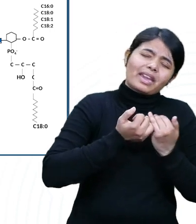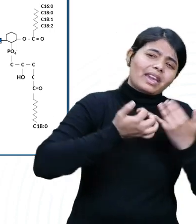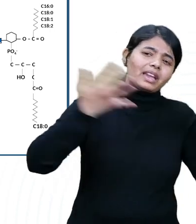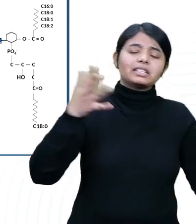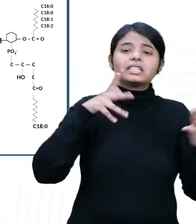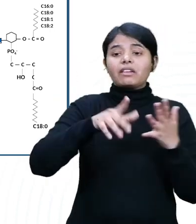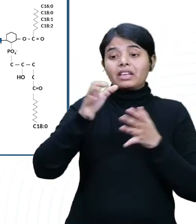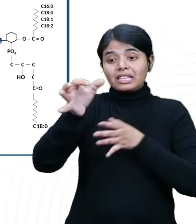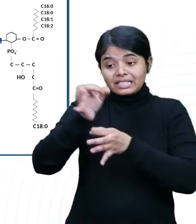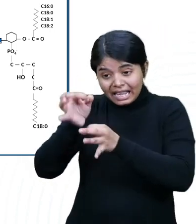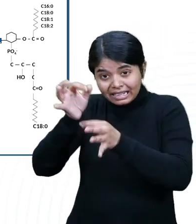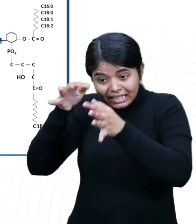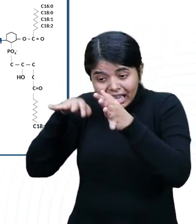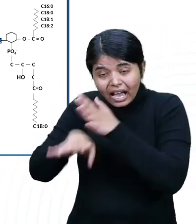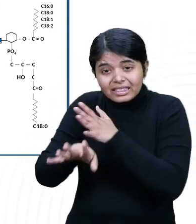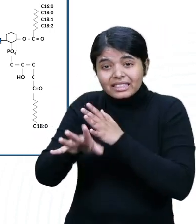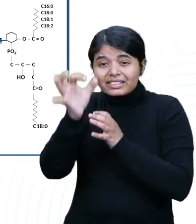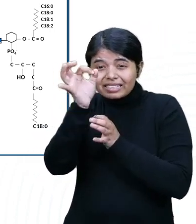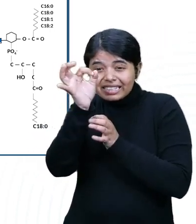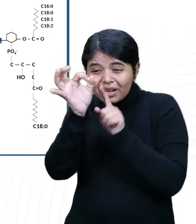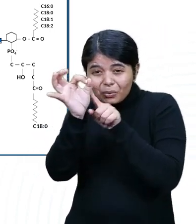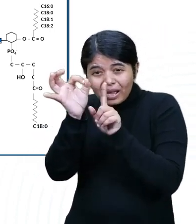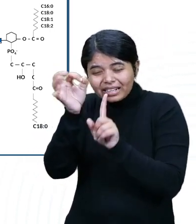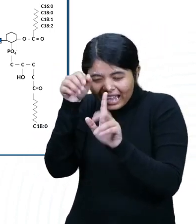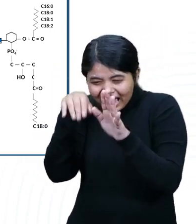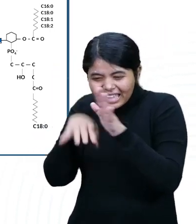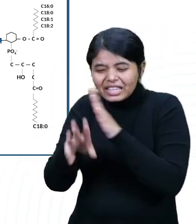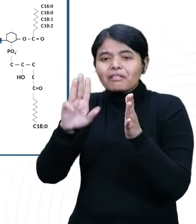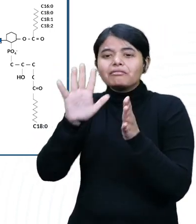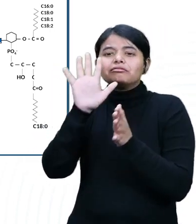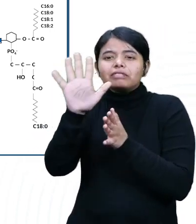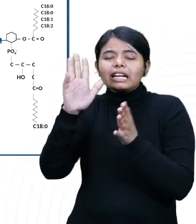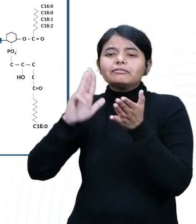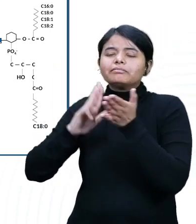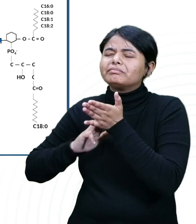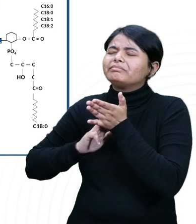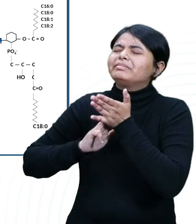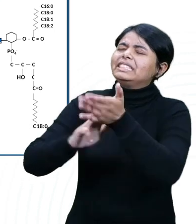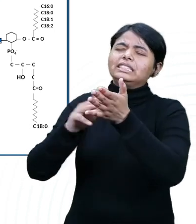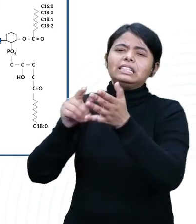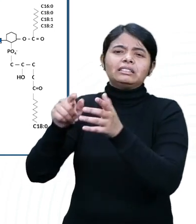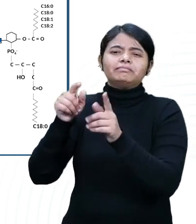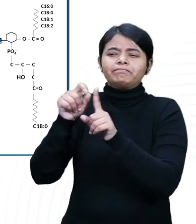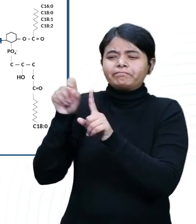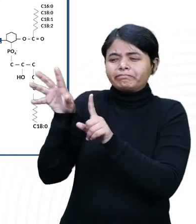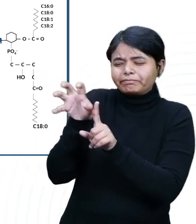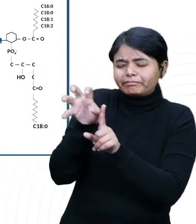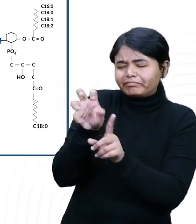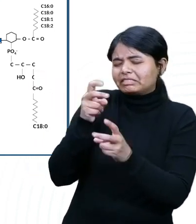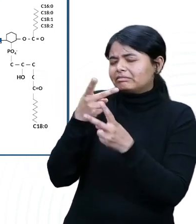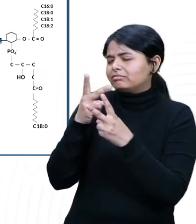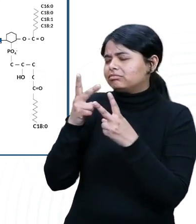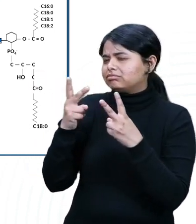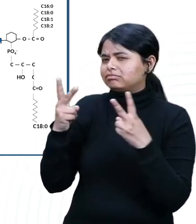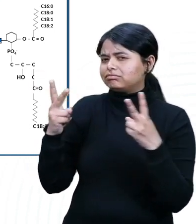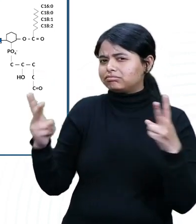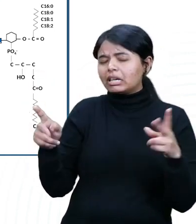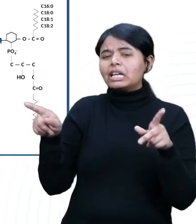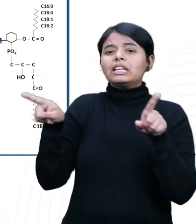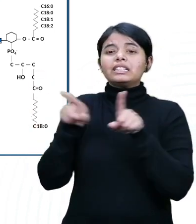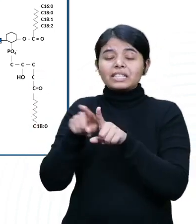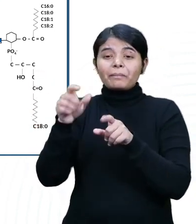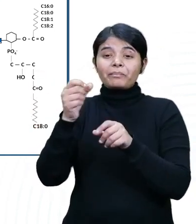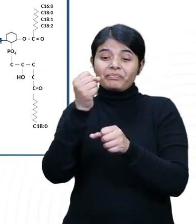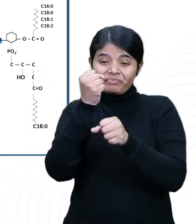a phosphate group, and then the inositol is further attached to a glucosamine residues and then to further three mannose